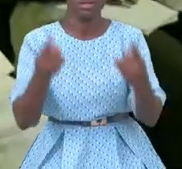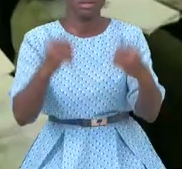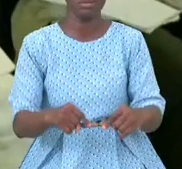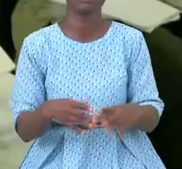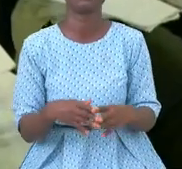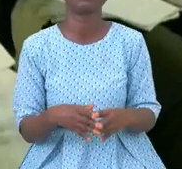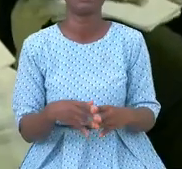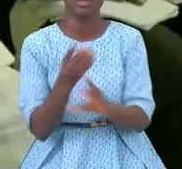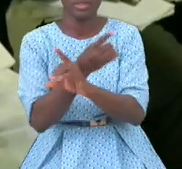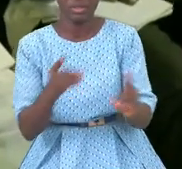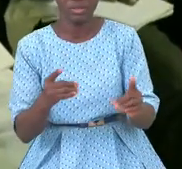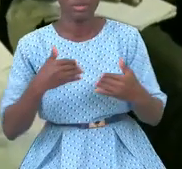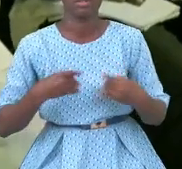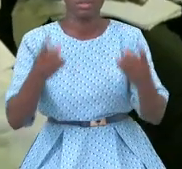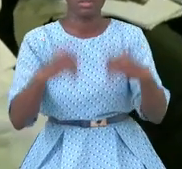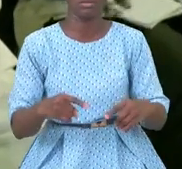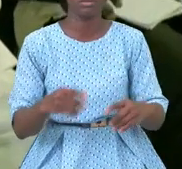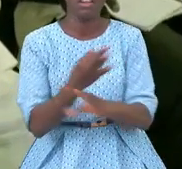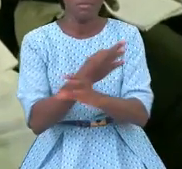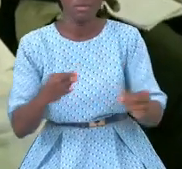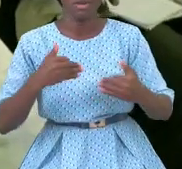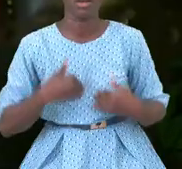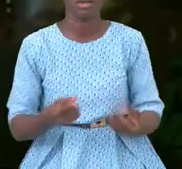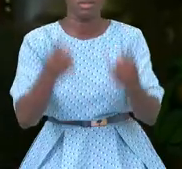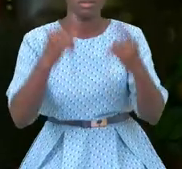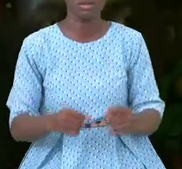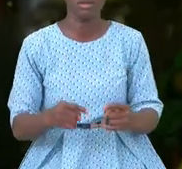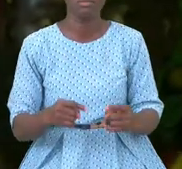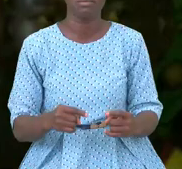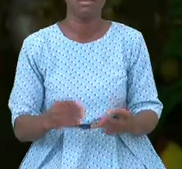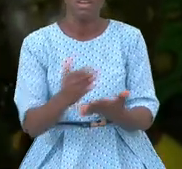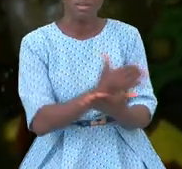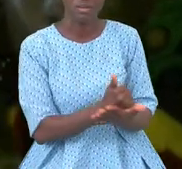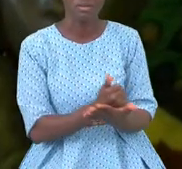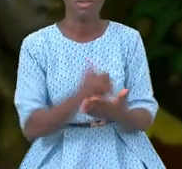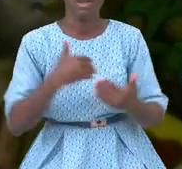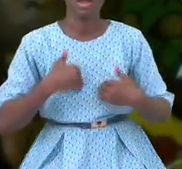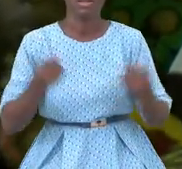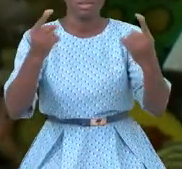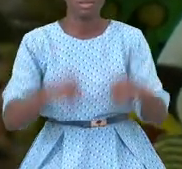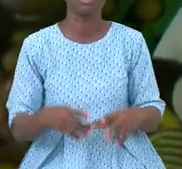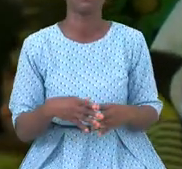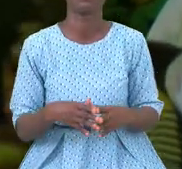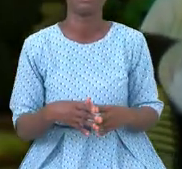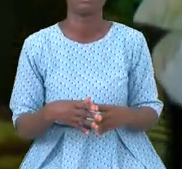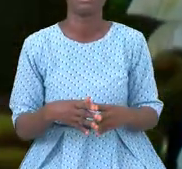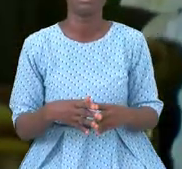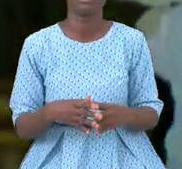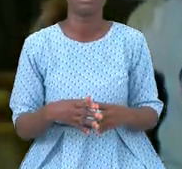come. Recovery has come. That's abundant grace. You'll have your